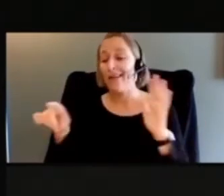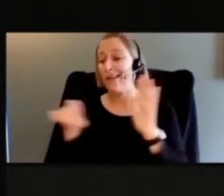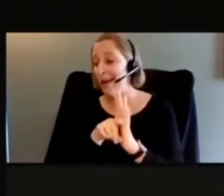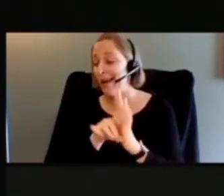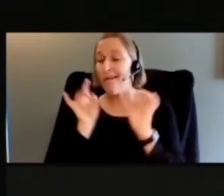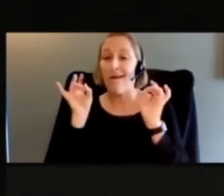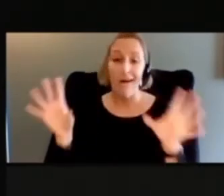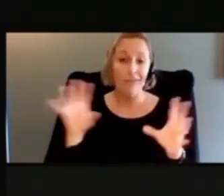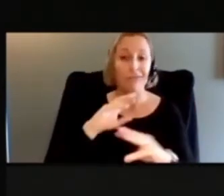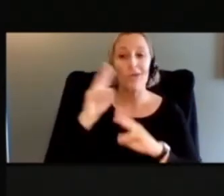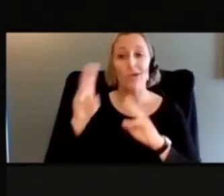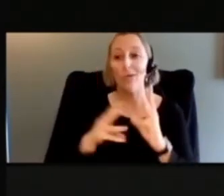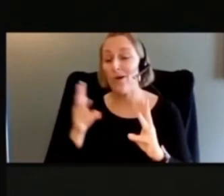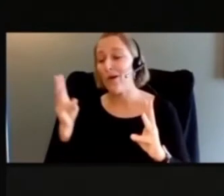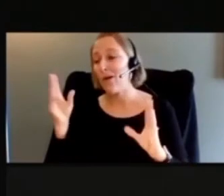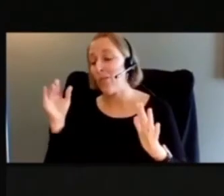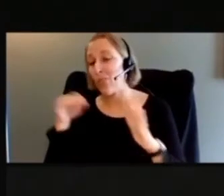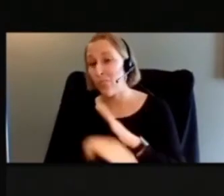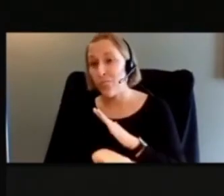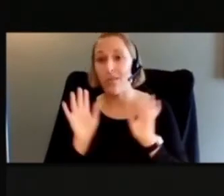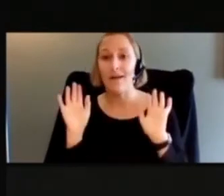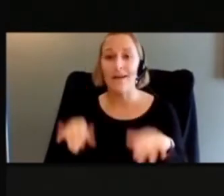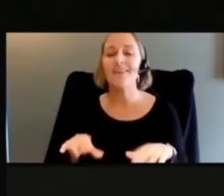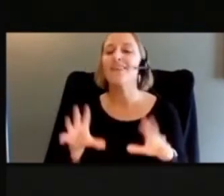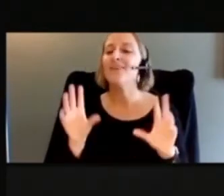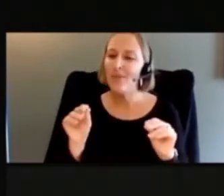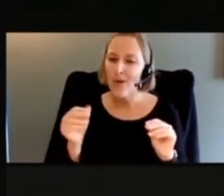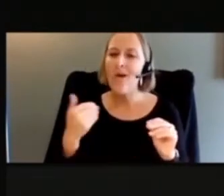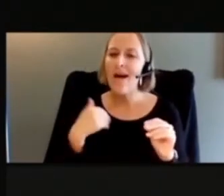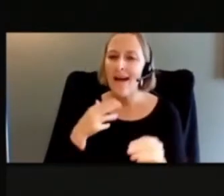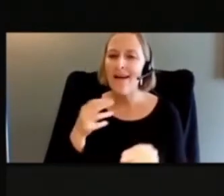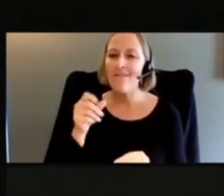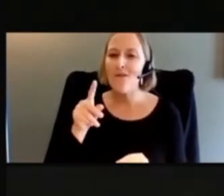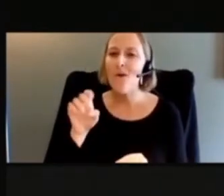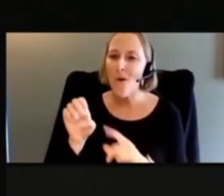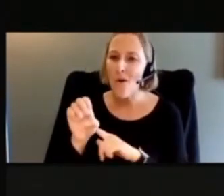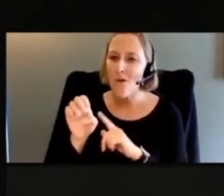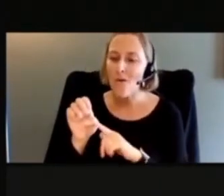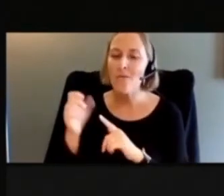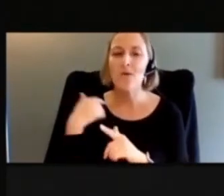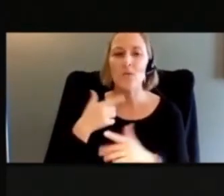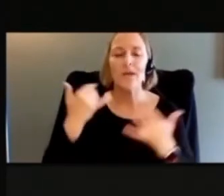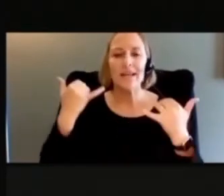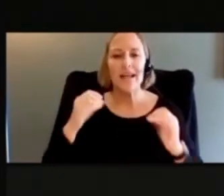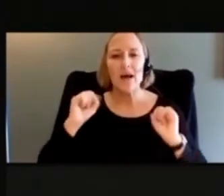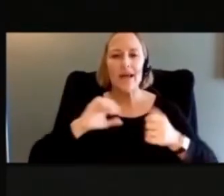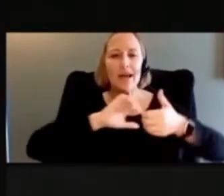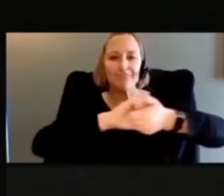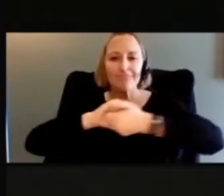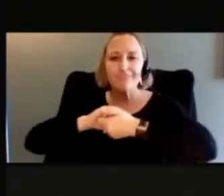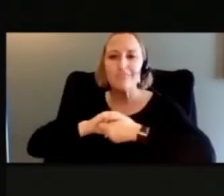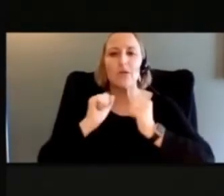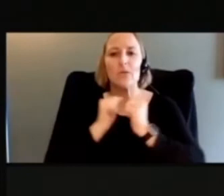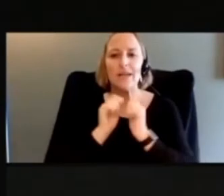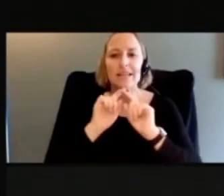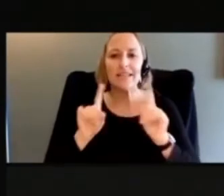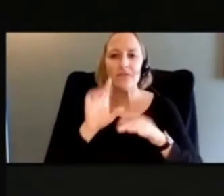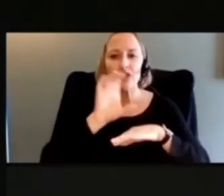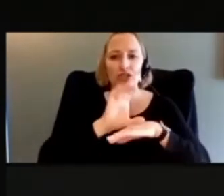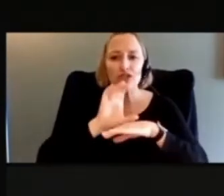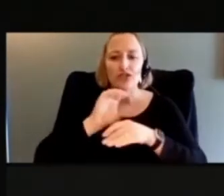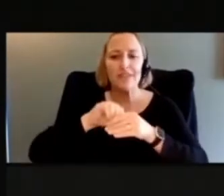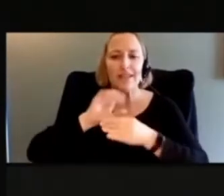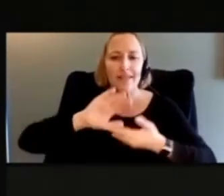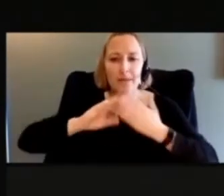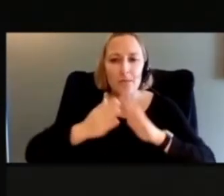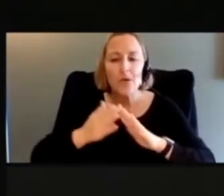hope. Dr. Sikka talked about, being able to partner with churches in the communities. And I think, as